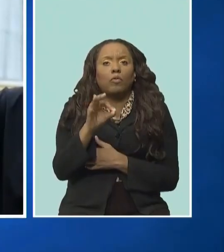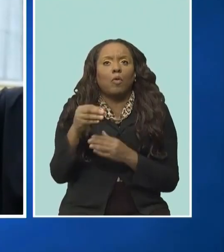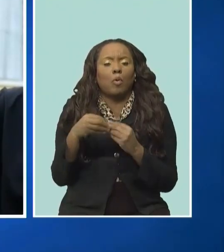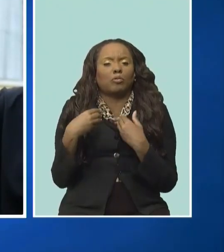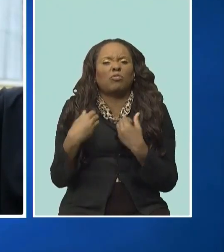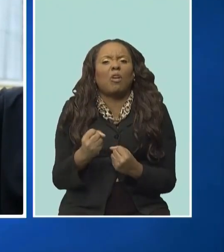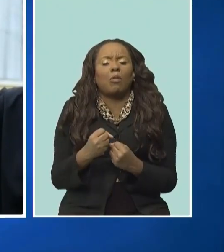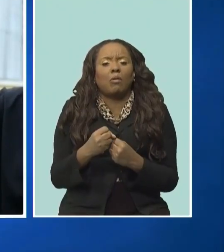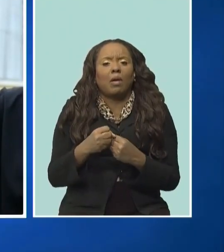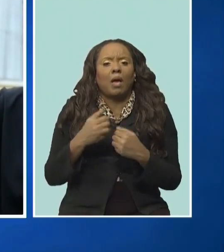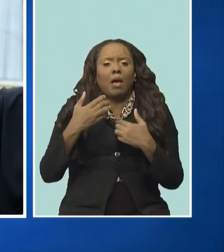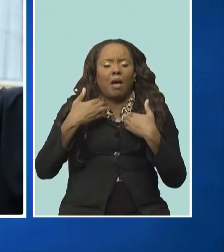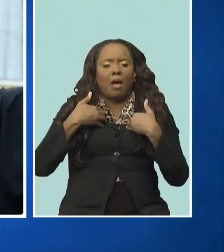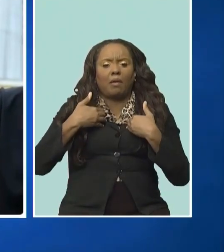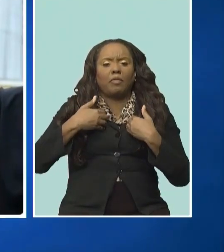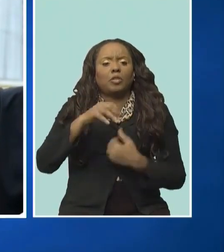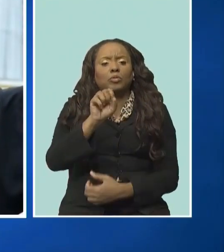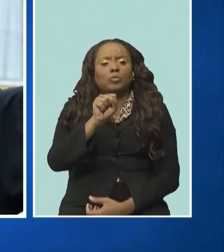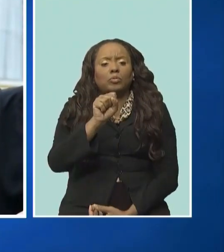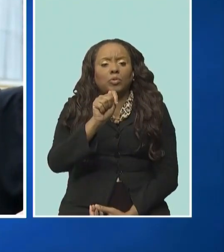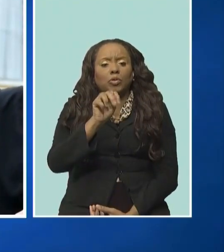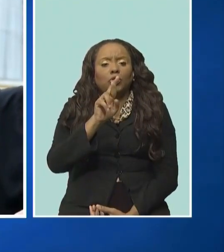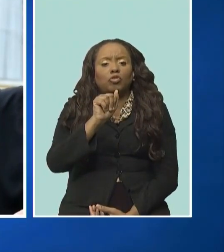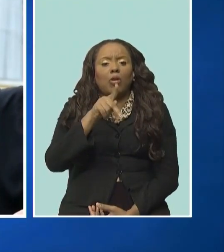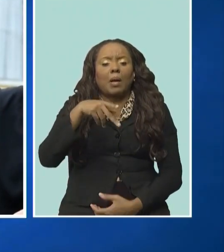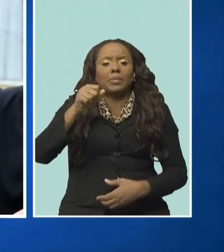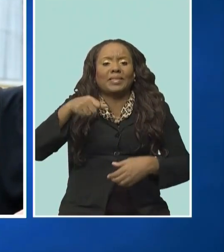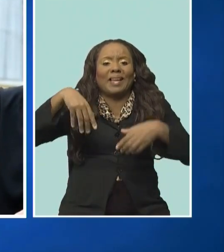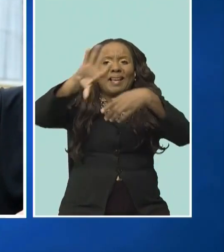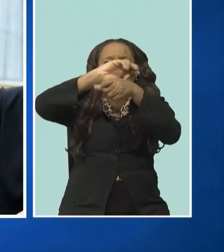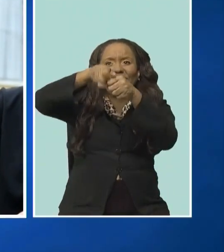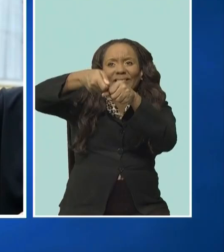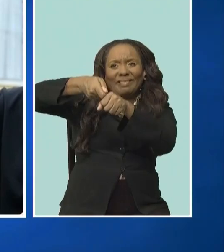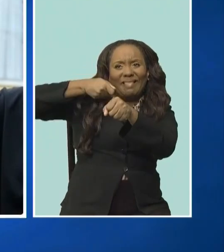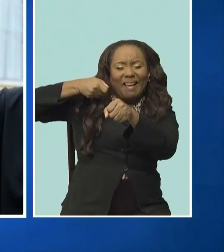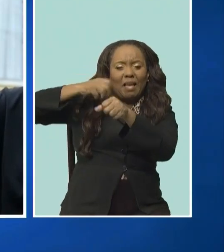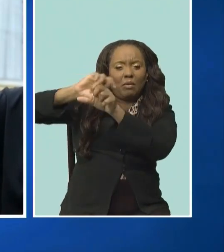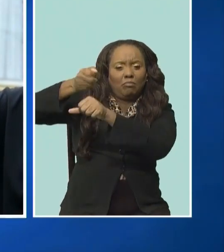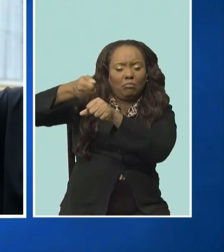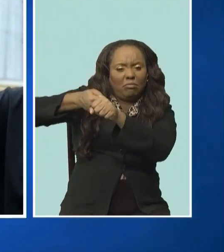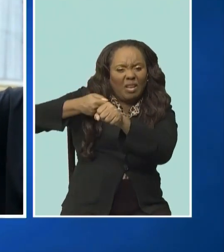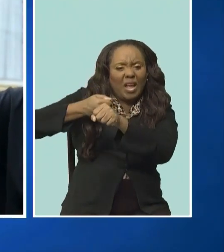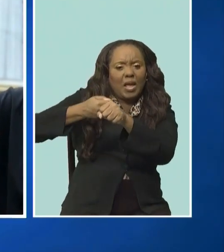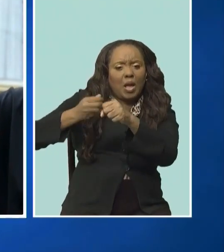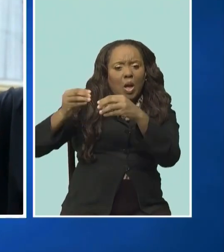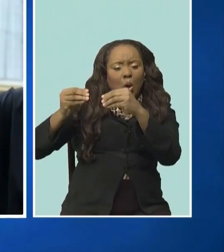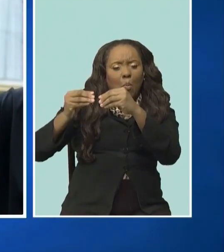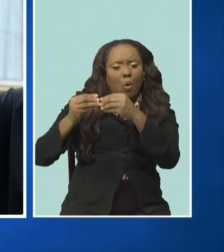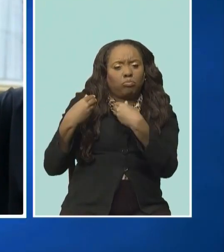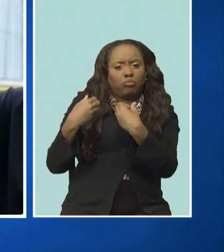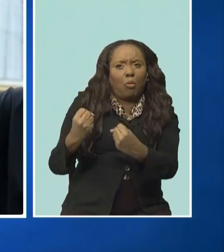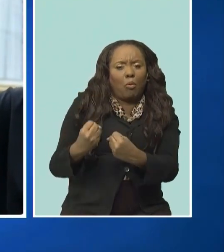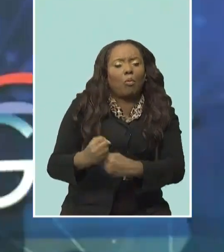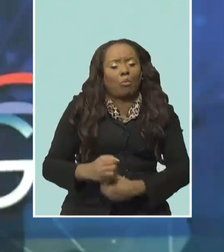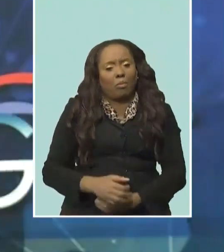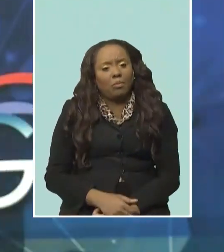strengthen and avoid those kind of catastrophes. Crystal Hoyt, CBC